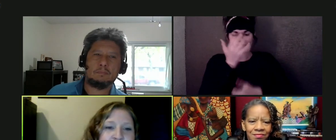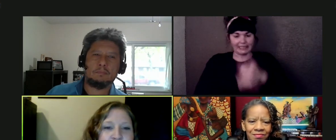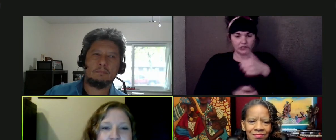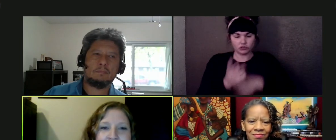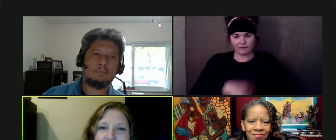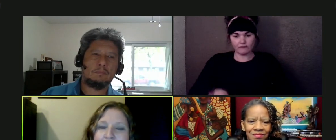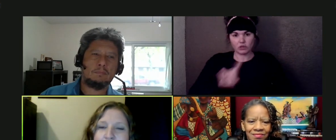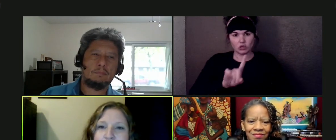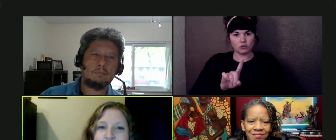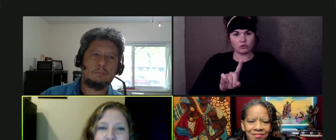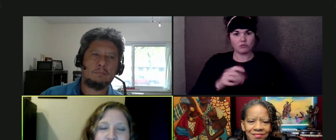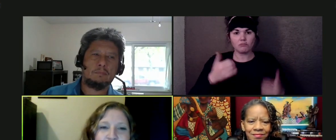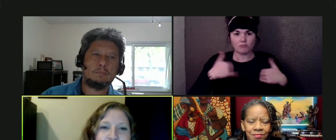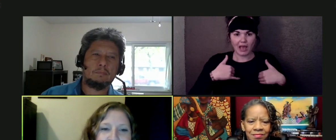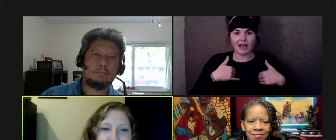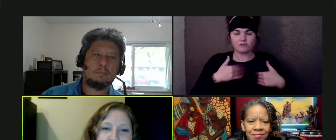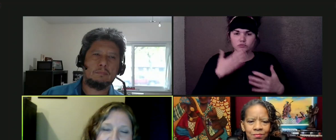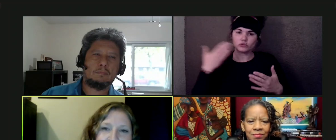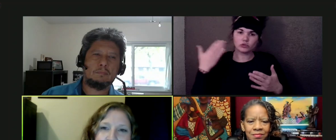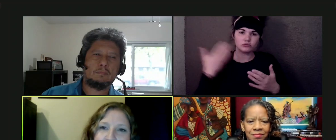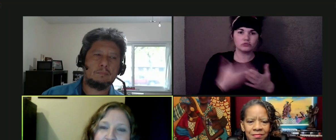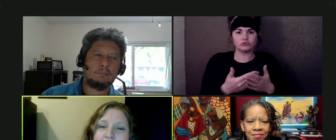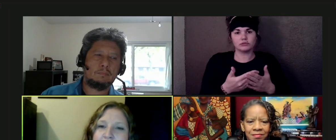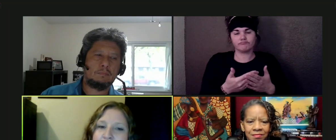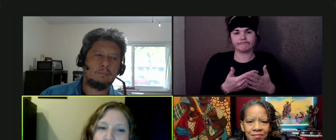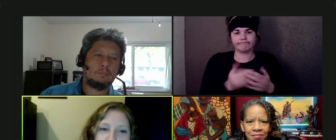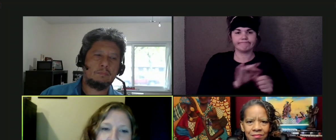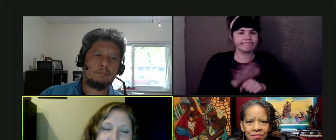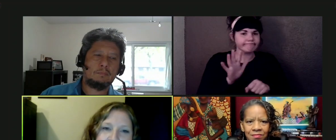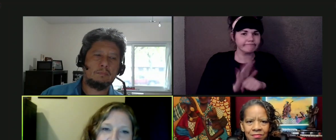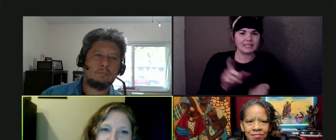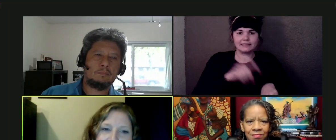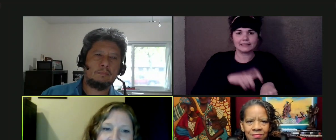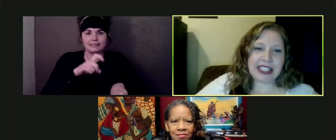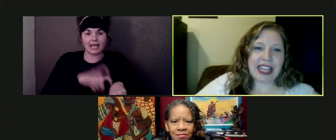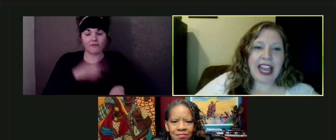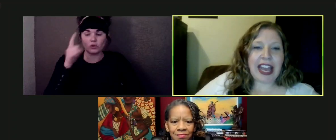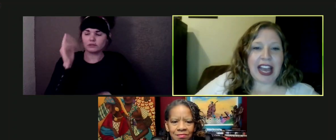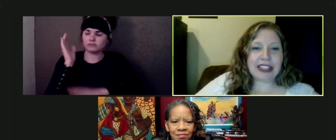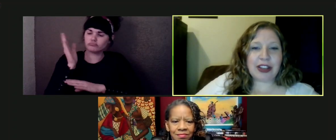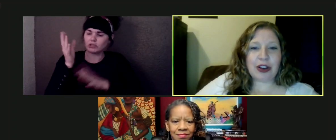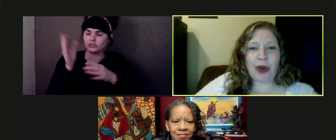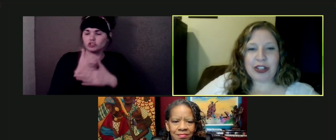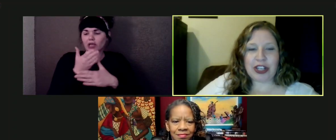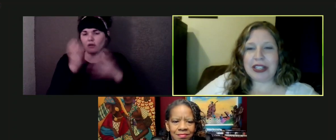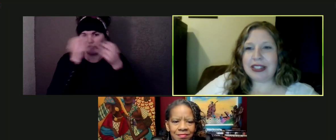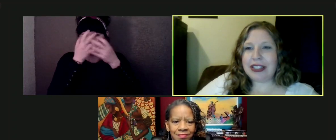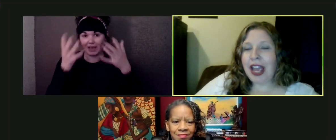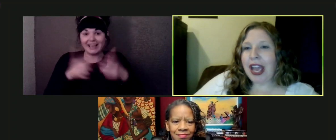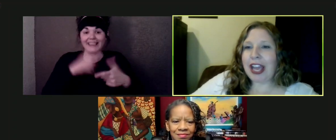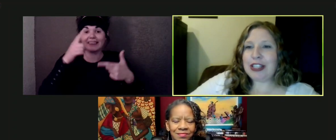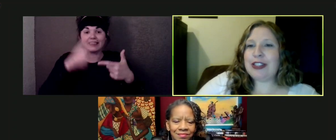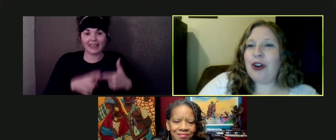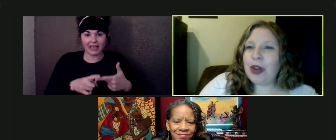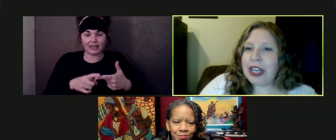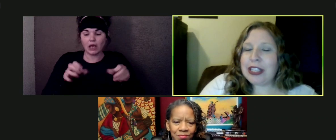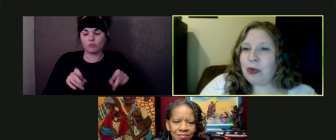um, a good amount of time to share your information. And then of course, have the audience ask questions.